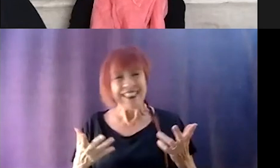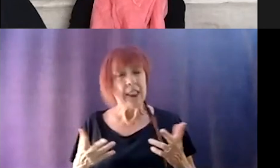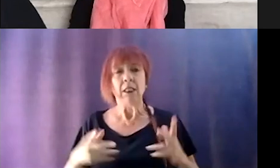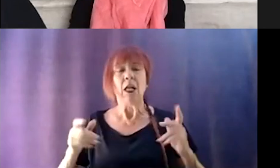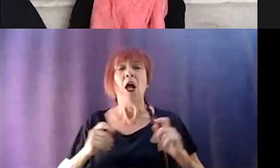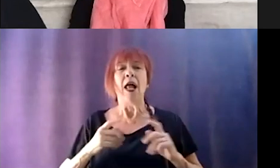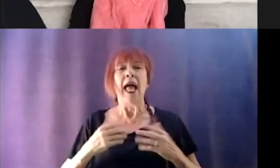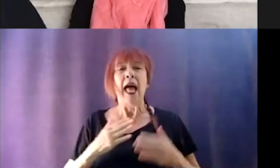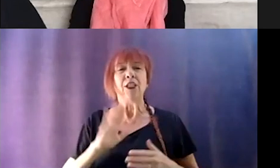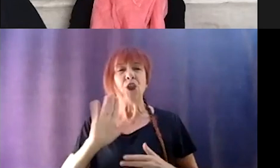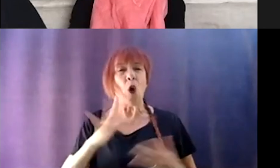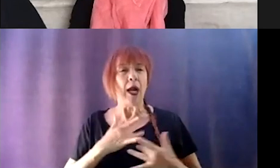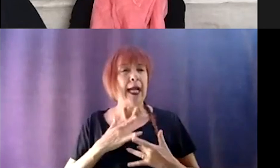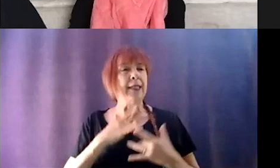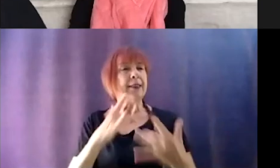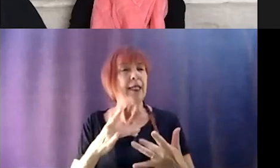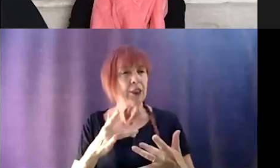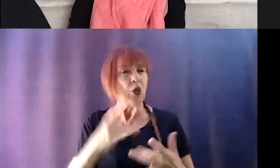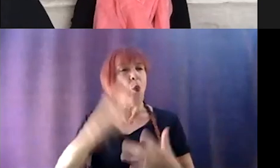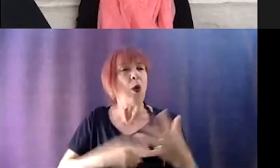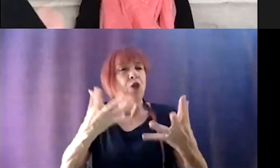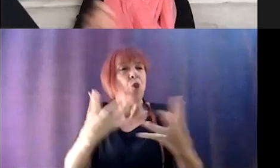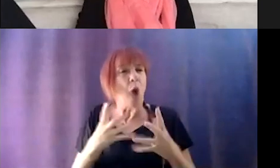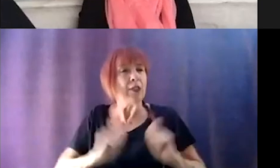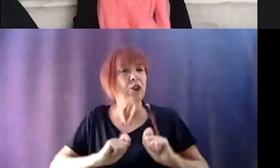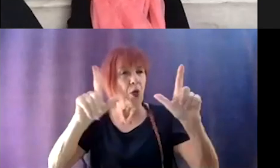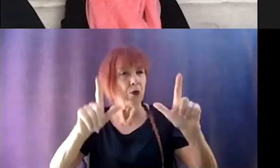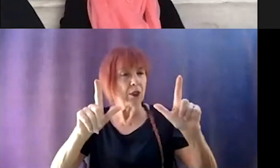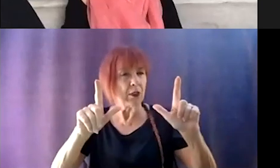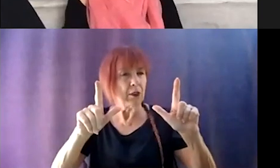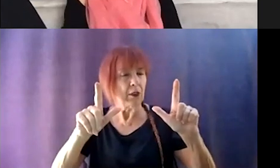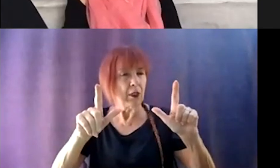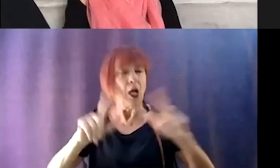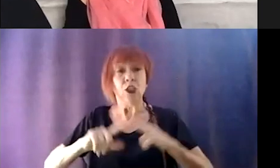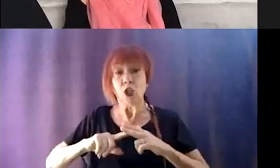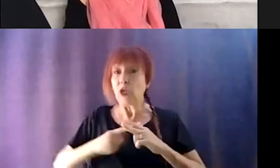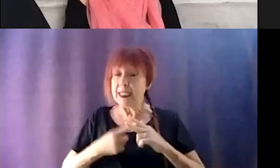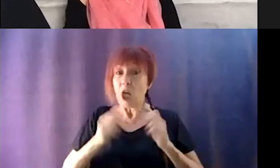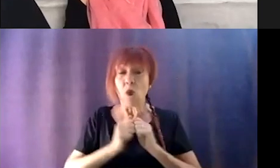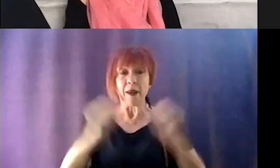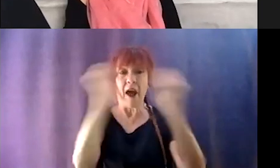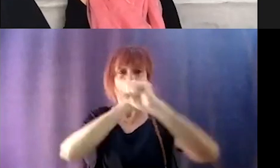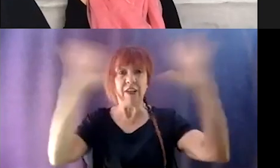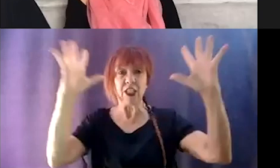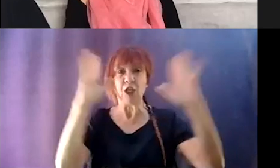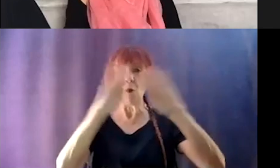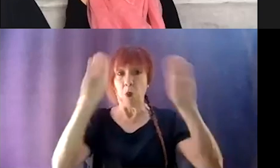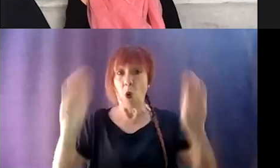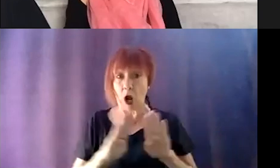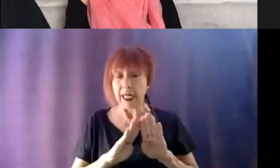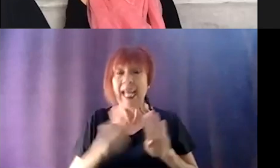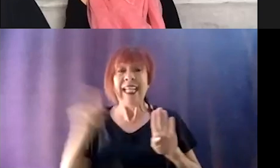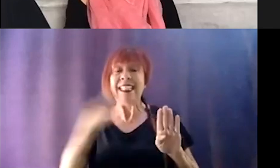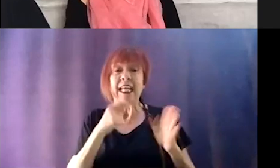the intention of what you want to post. So you can start with the vision board, or you can just write them down. He says write